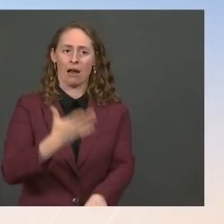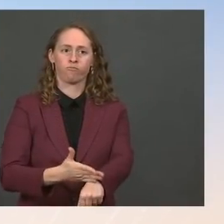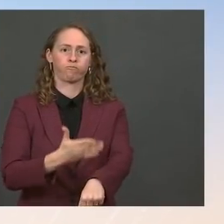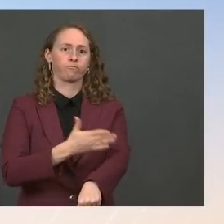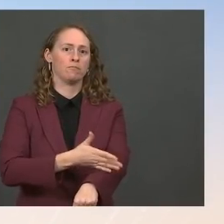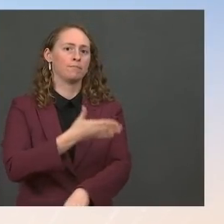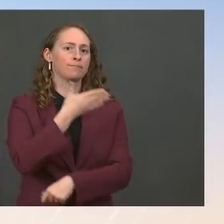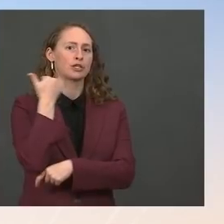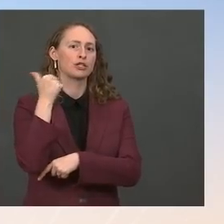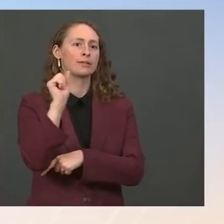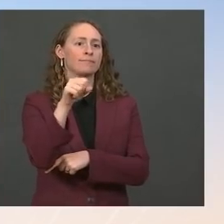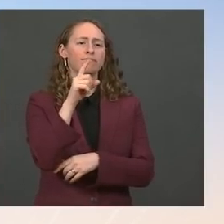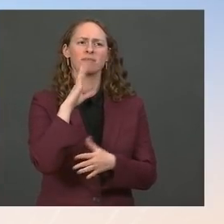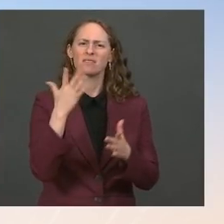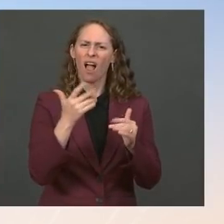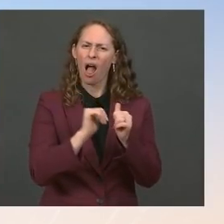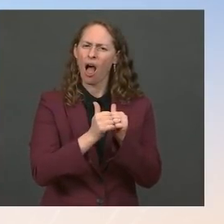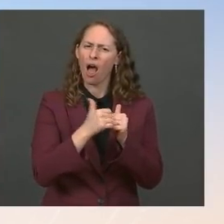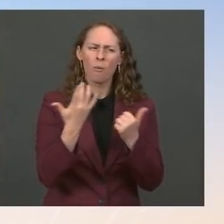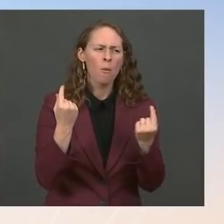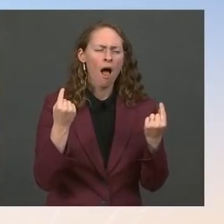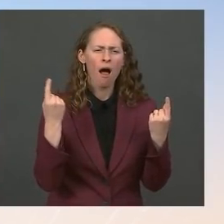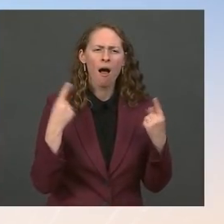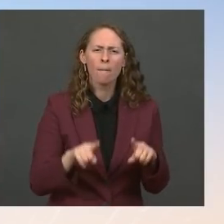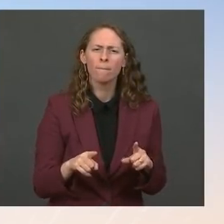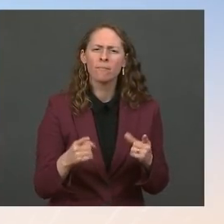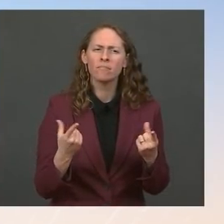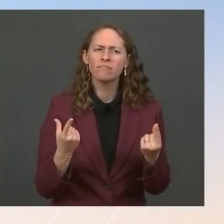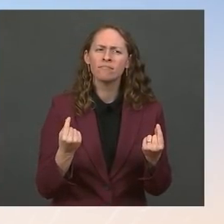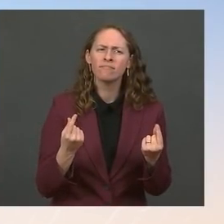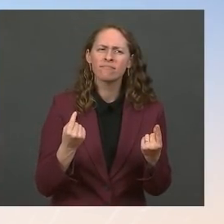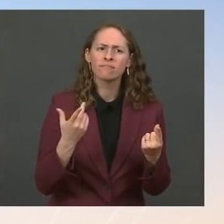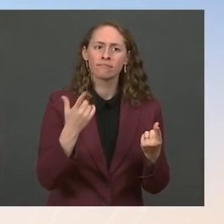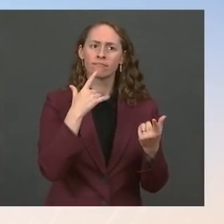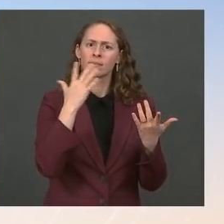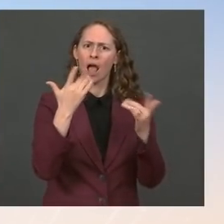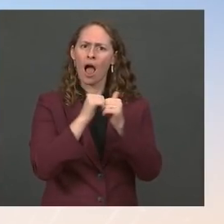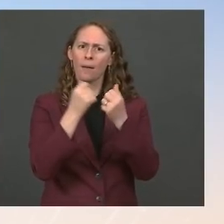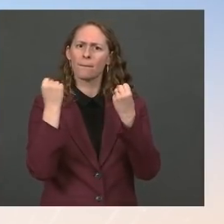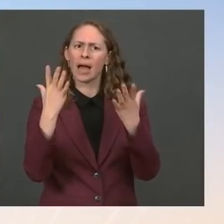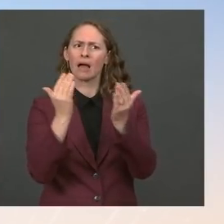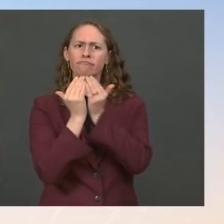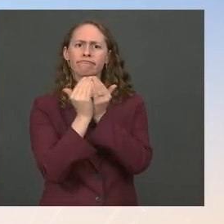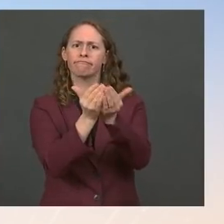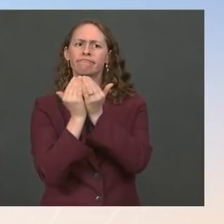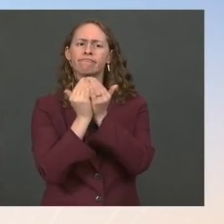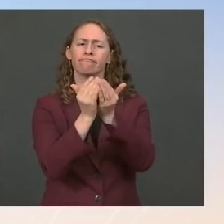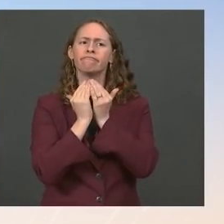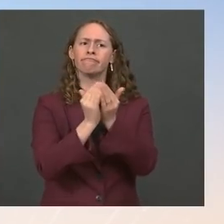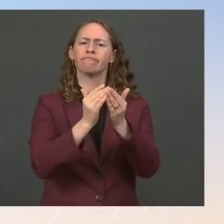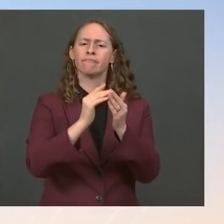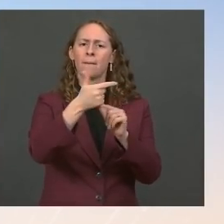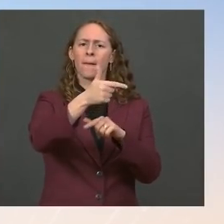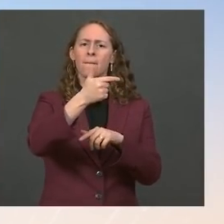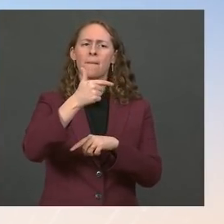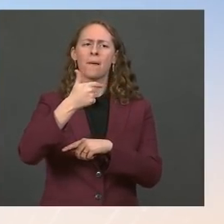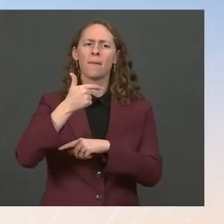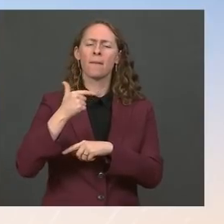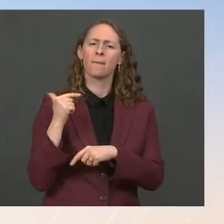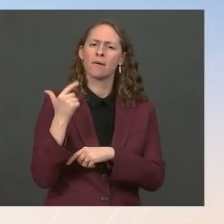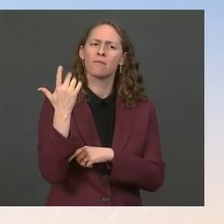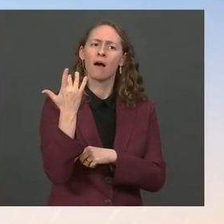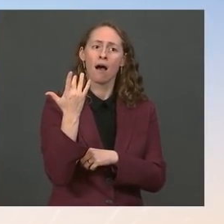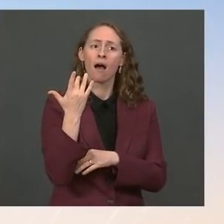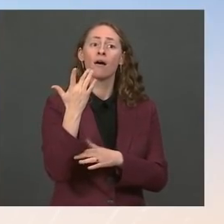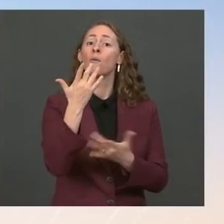reasons that there has been so much traffic in a lot of these ports is because there are more goods that